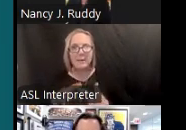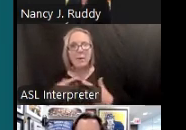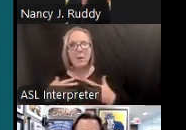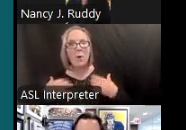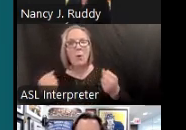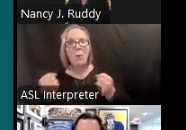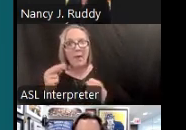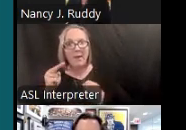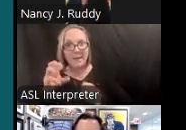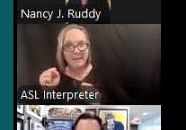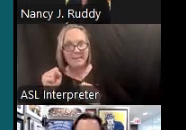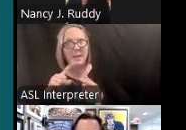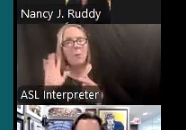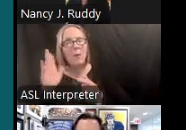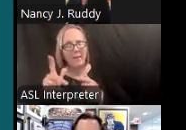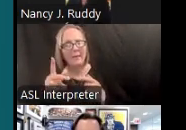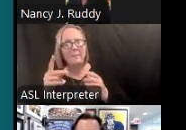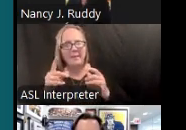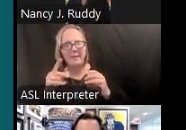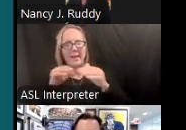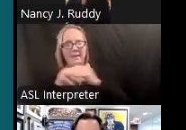be accessible to the public.